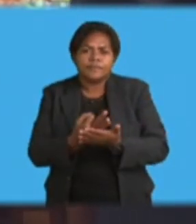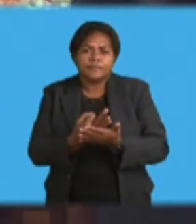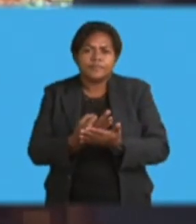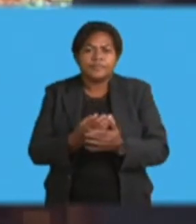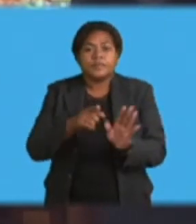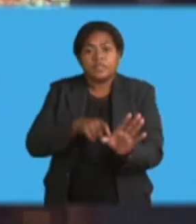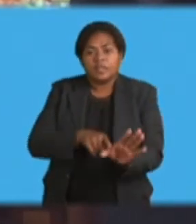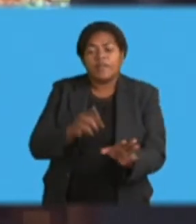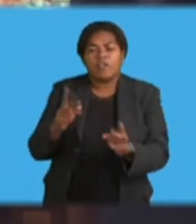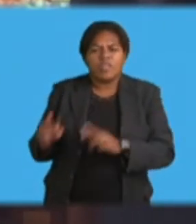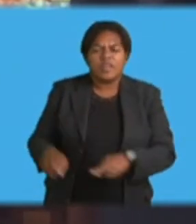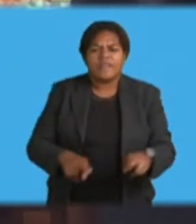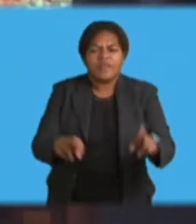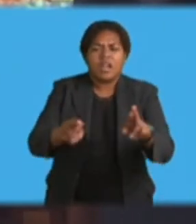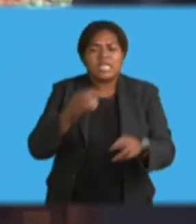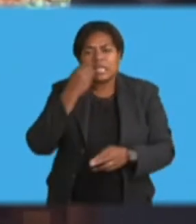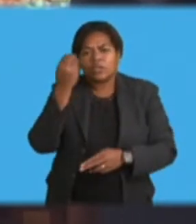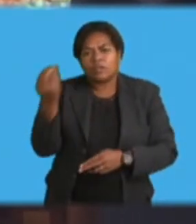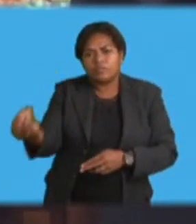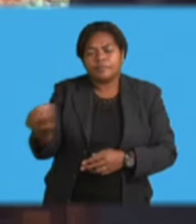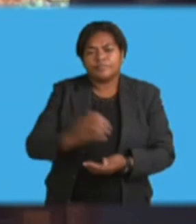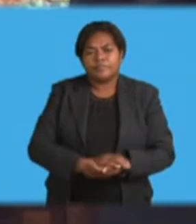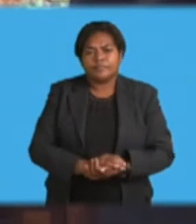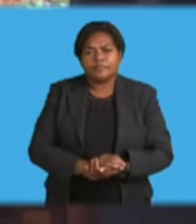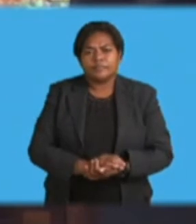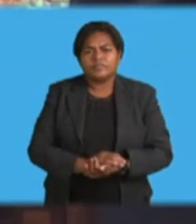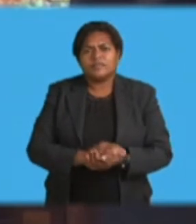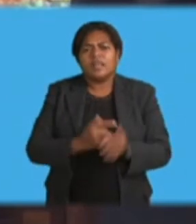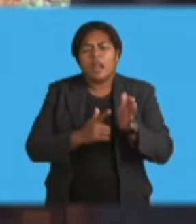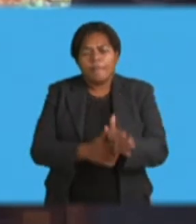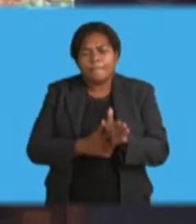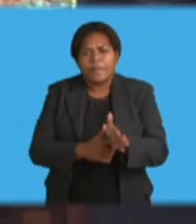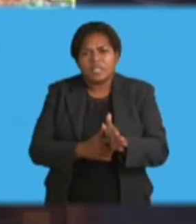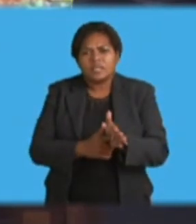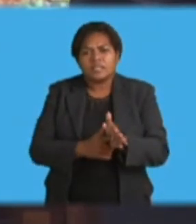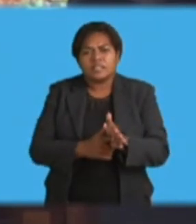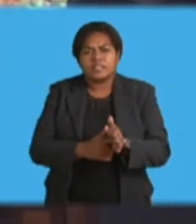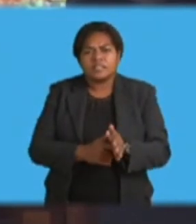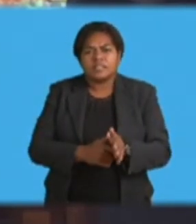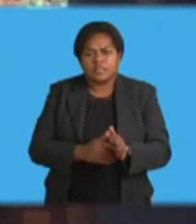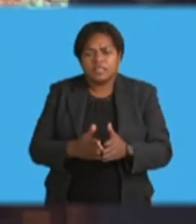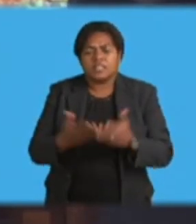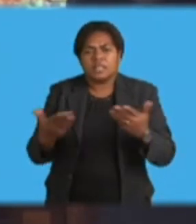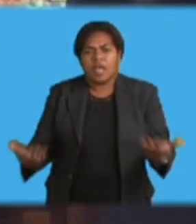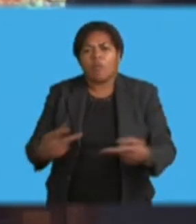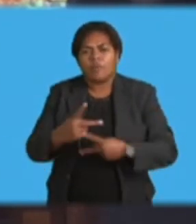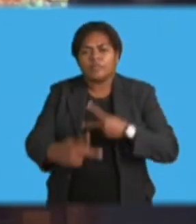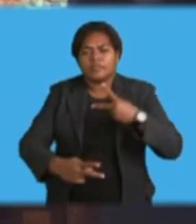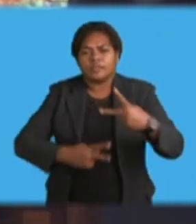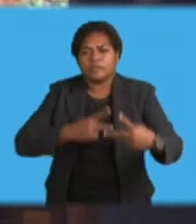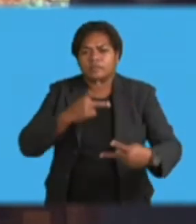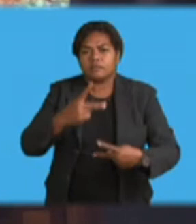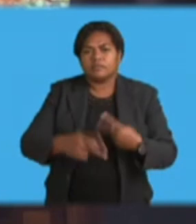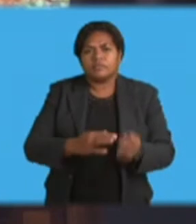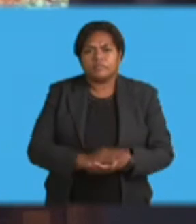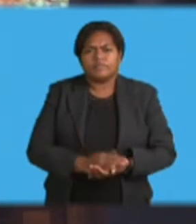the Singotoka River dredging phase, Nambasa River dredging, which is ongoing, Mr. Speaker. Over the last